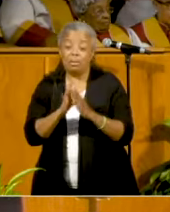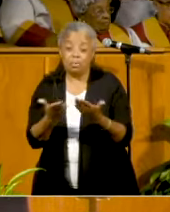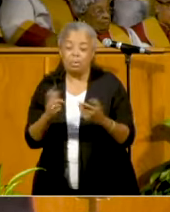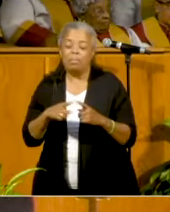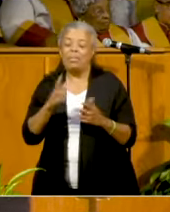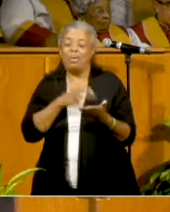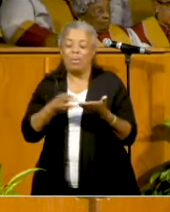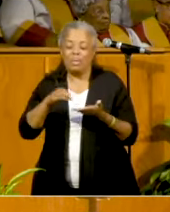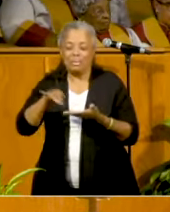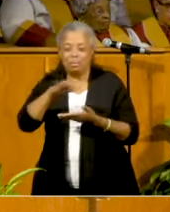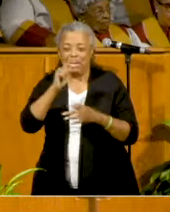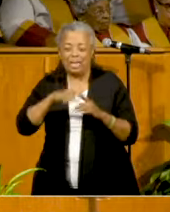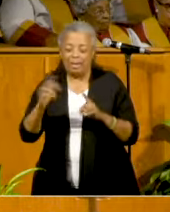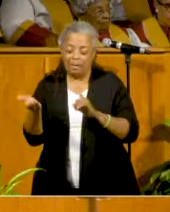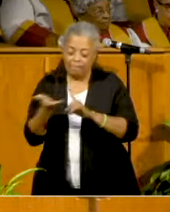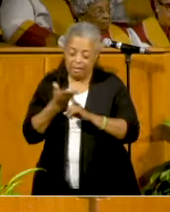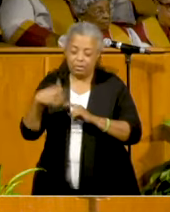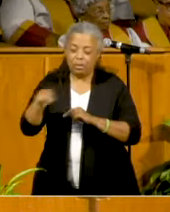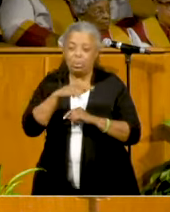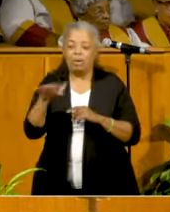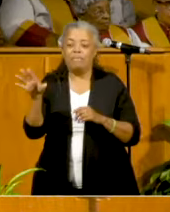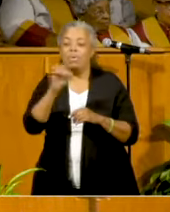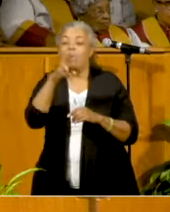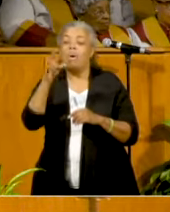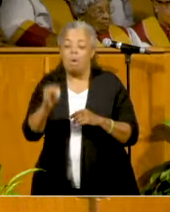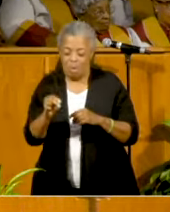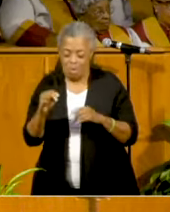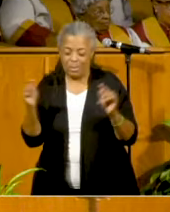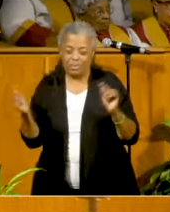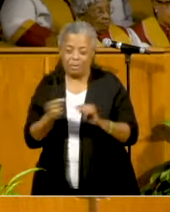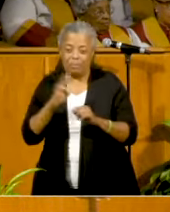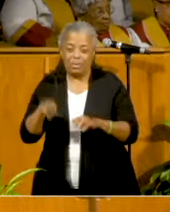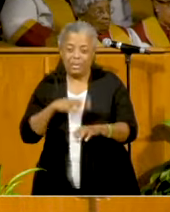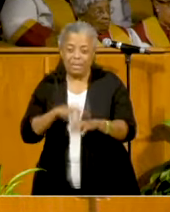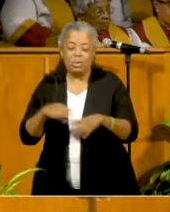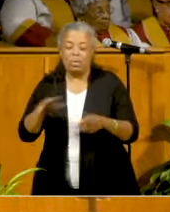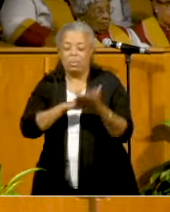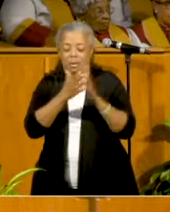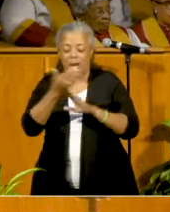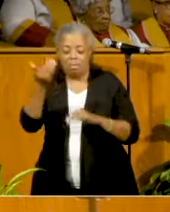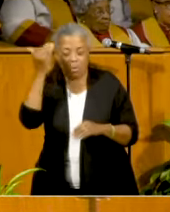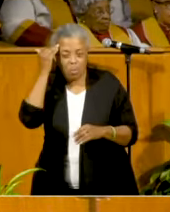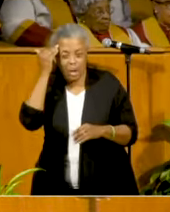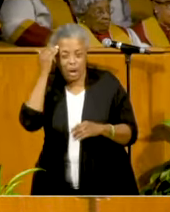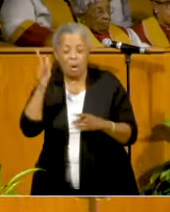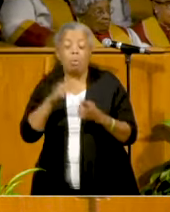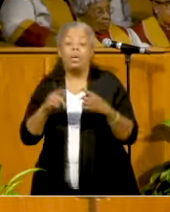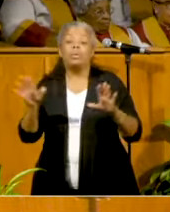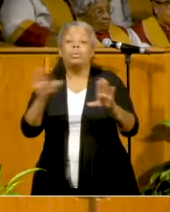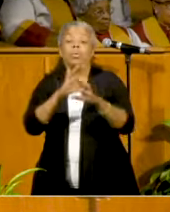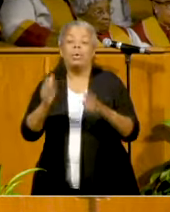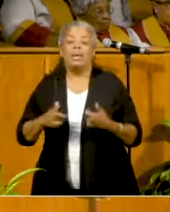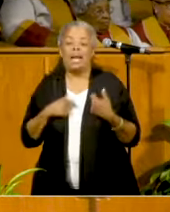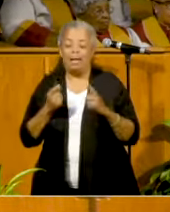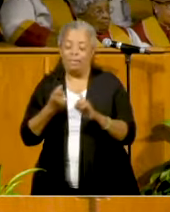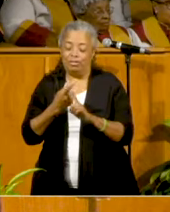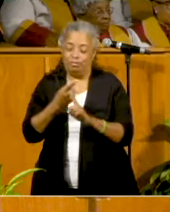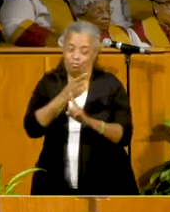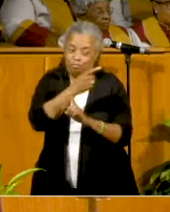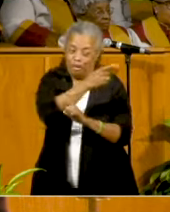the Holy Spirit can convict you of your own sinfulness and you become aware of when your life has